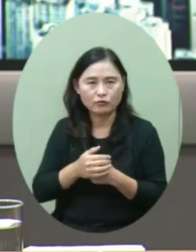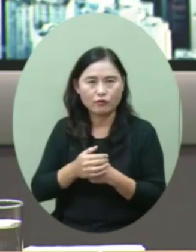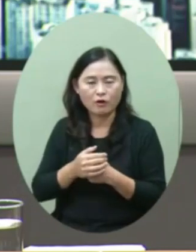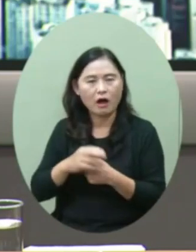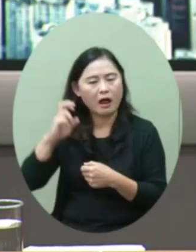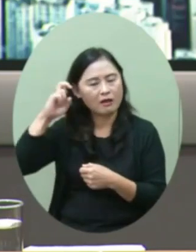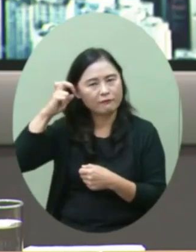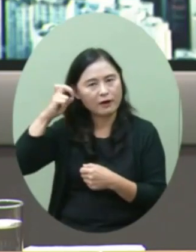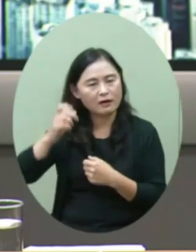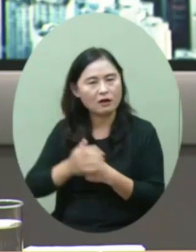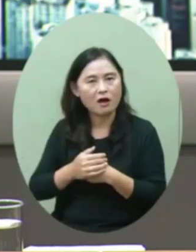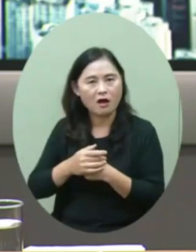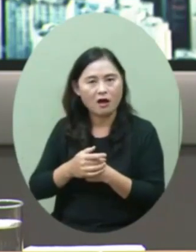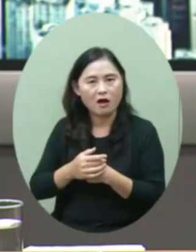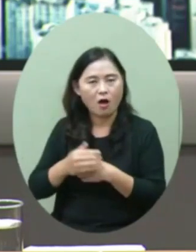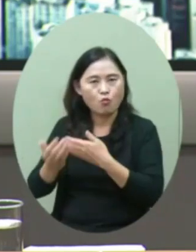circumstances warrant. Now,